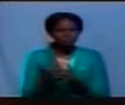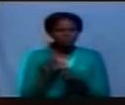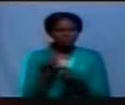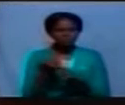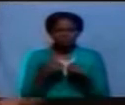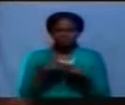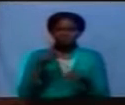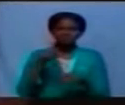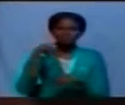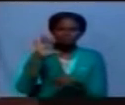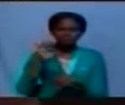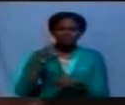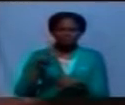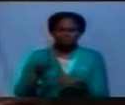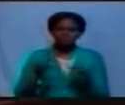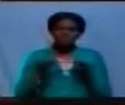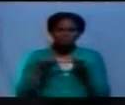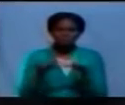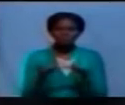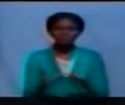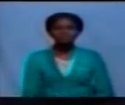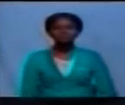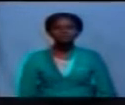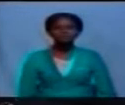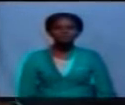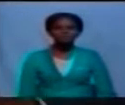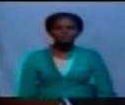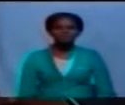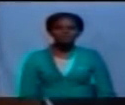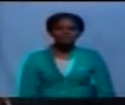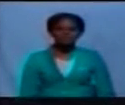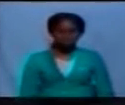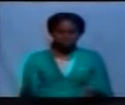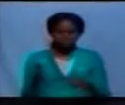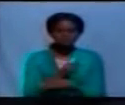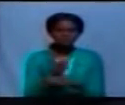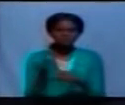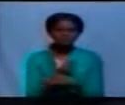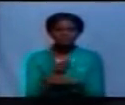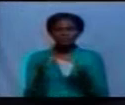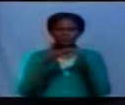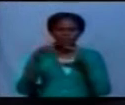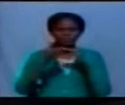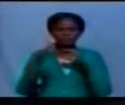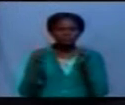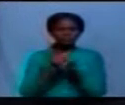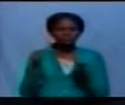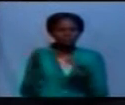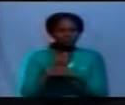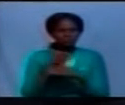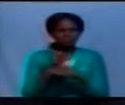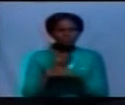banks, we still need to do more? Well, if you look at the structure of the business levels of the commercial banking